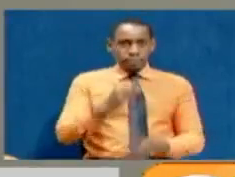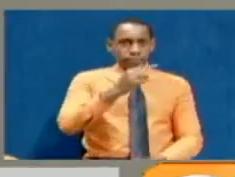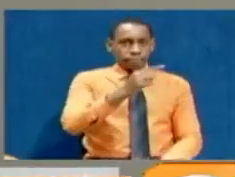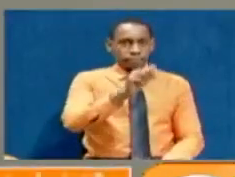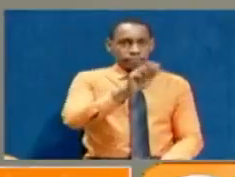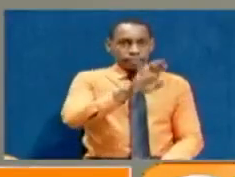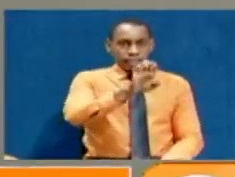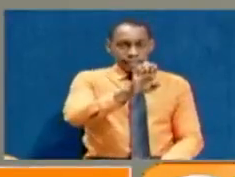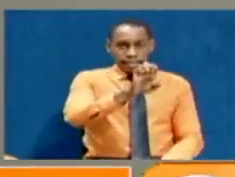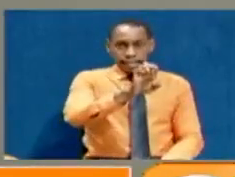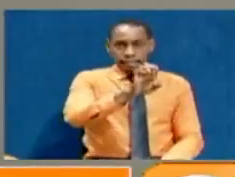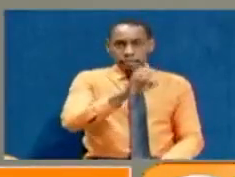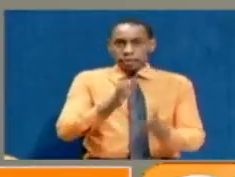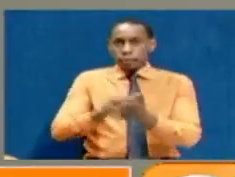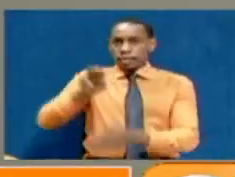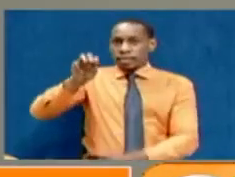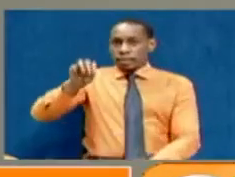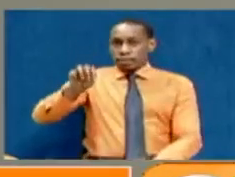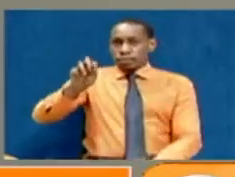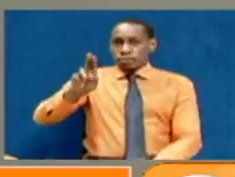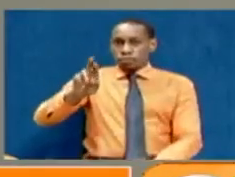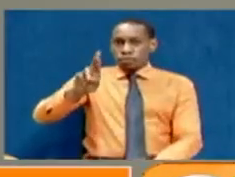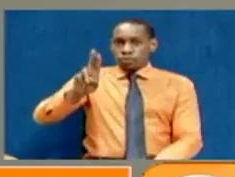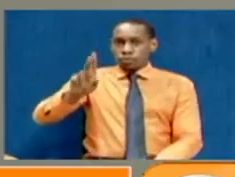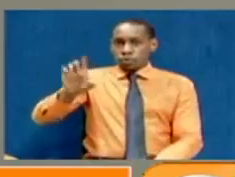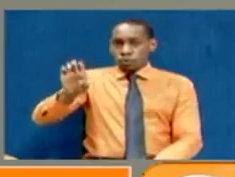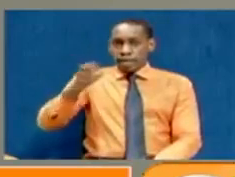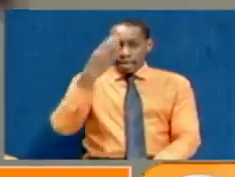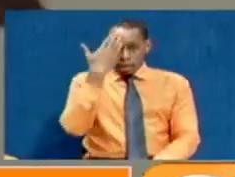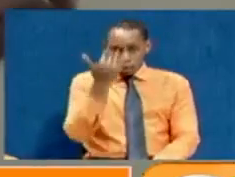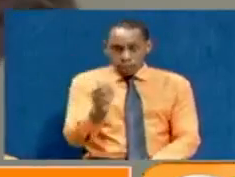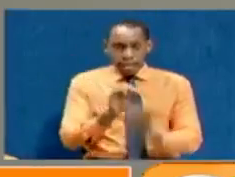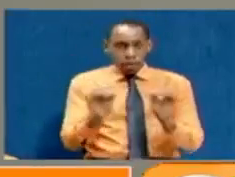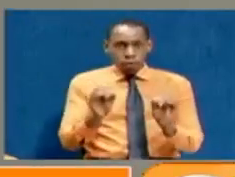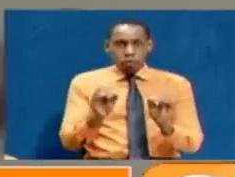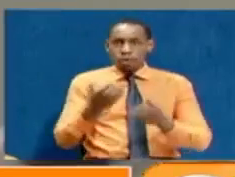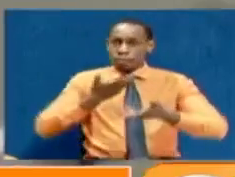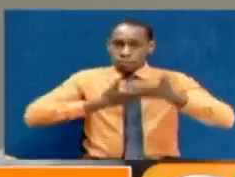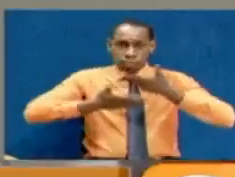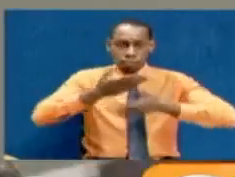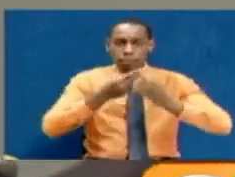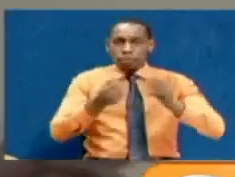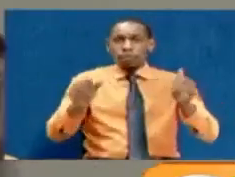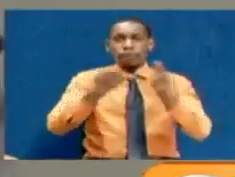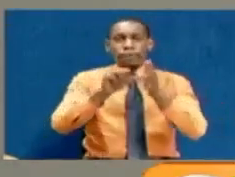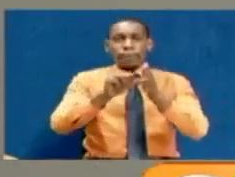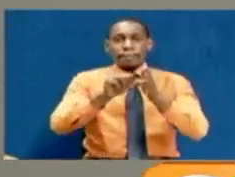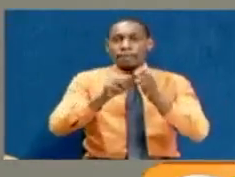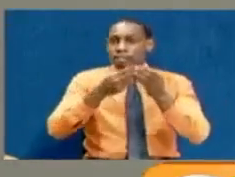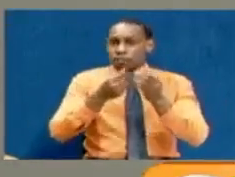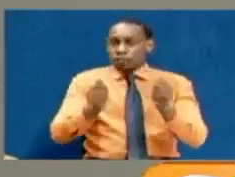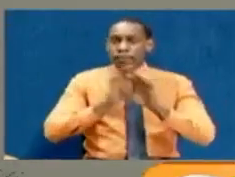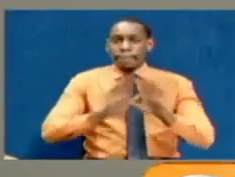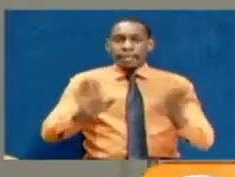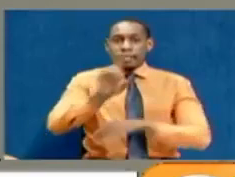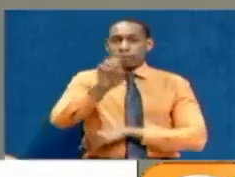Yangare na Murule, ni kwa nini hatuwezi kukaa chini, tuongee, tusuluhishe hii shida, ikuishe